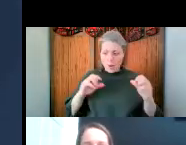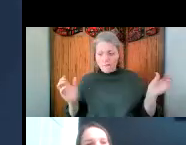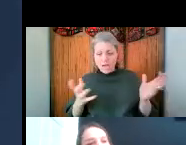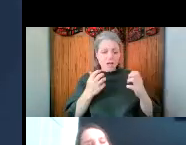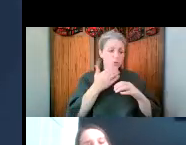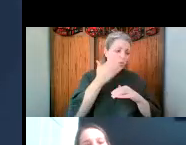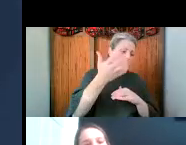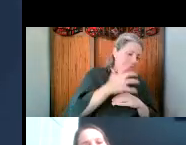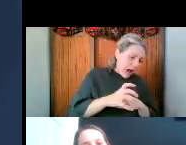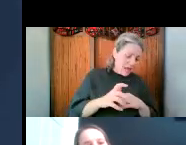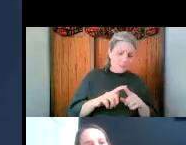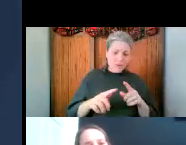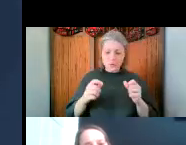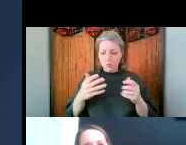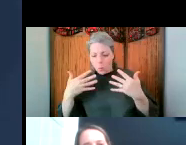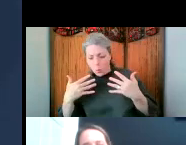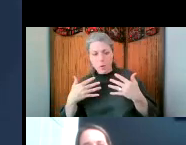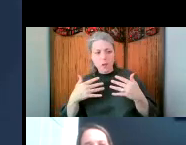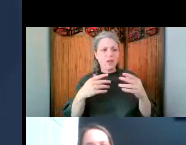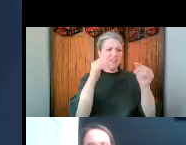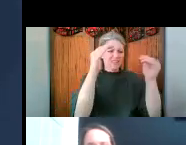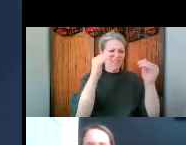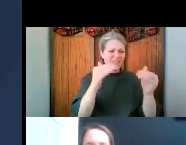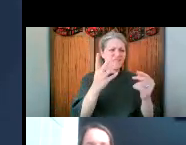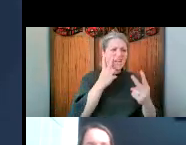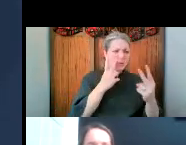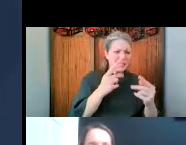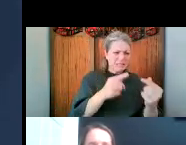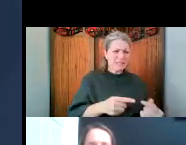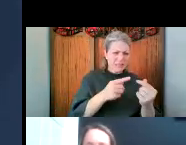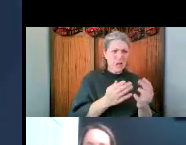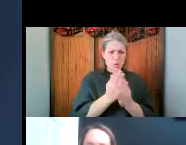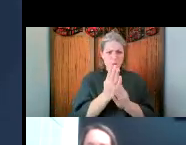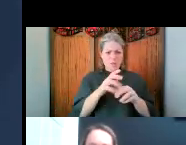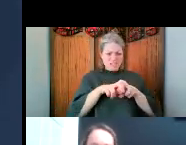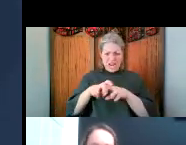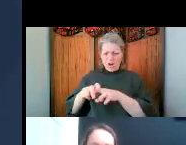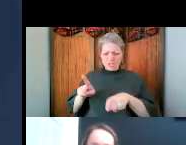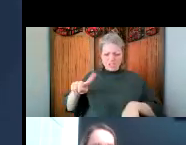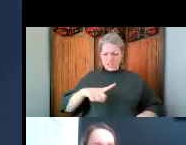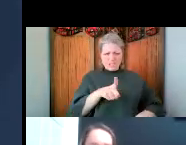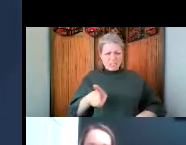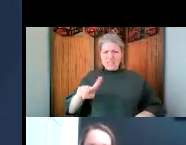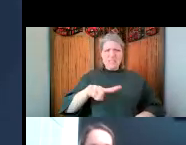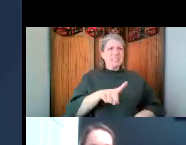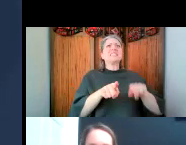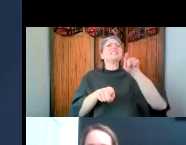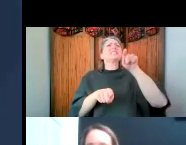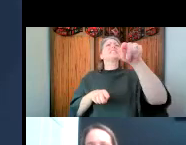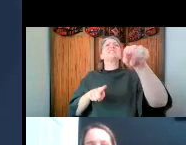overheated, visually and motorically, it might be hard to get through the waiting room, thinking about the motor plan to get from point A to point